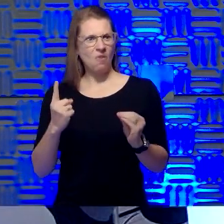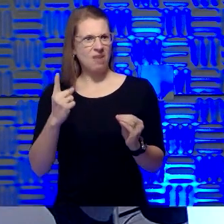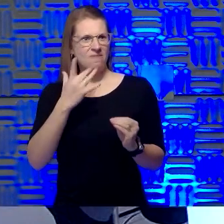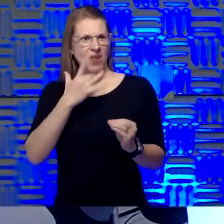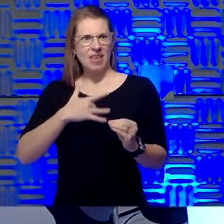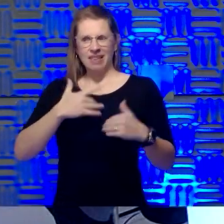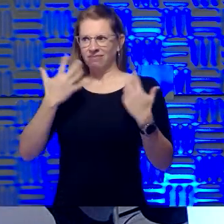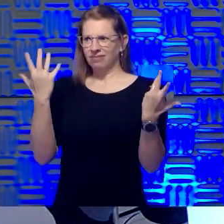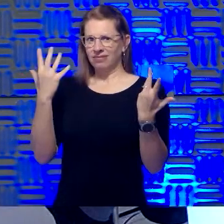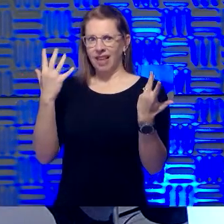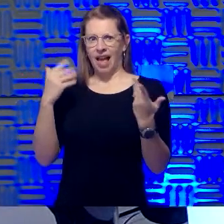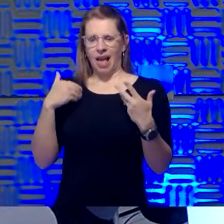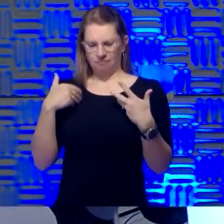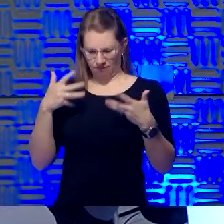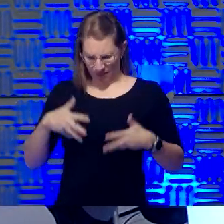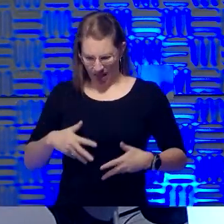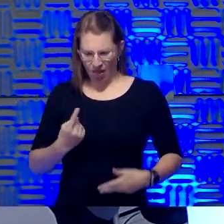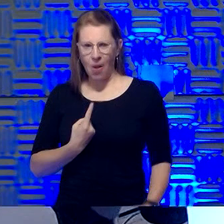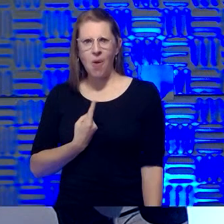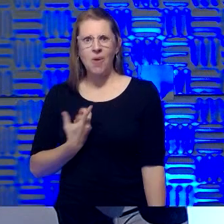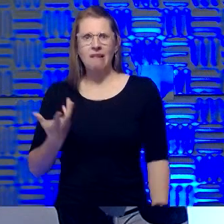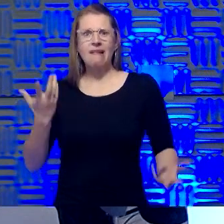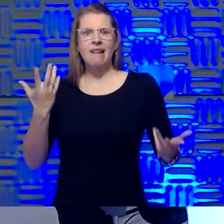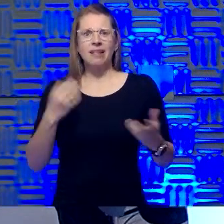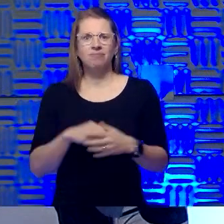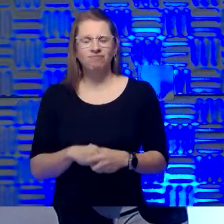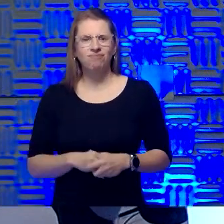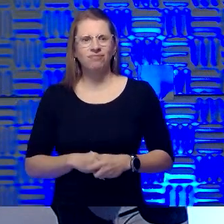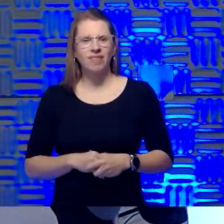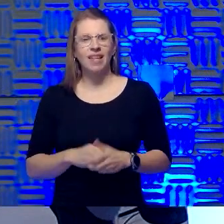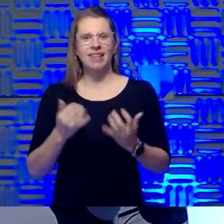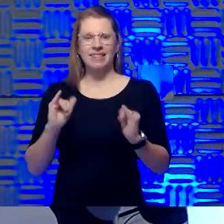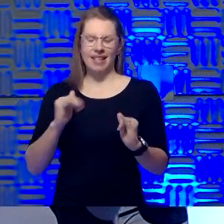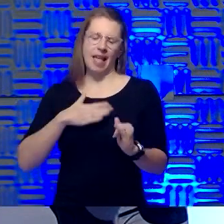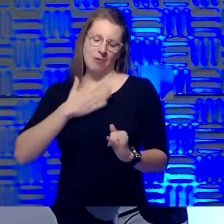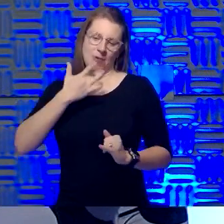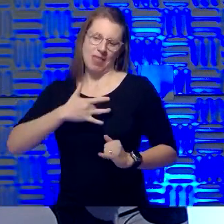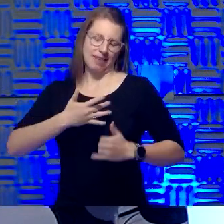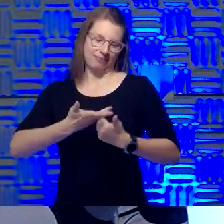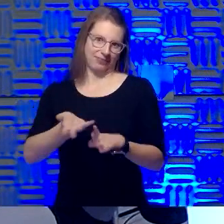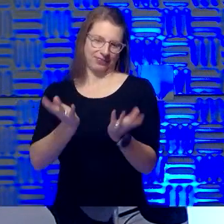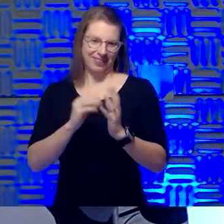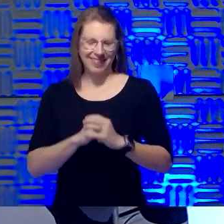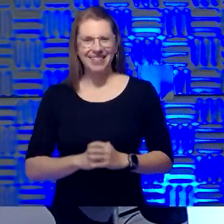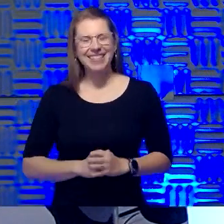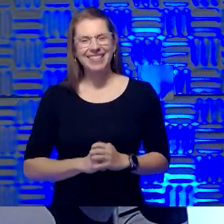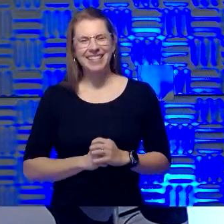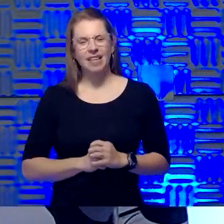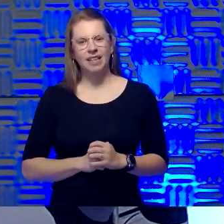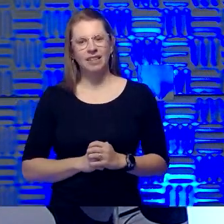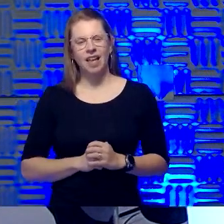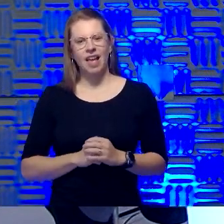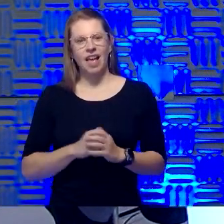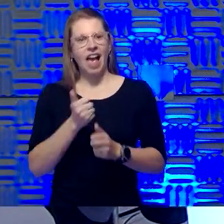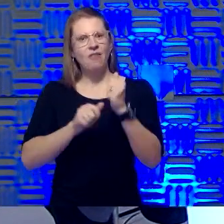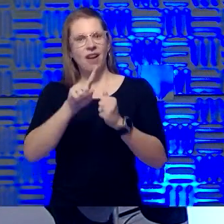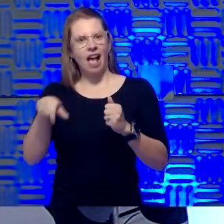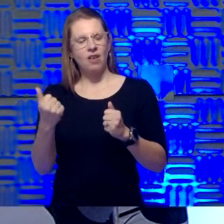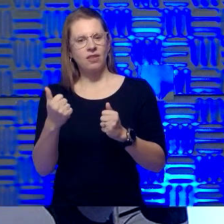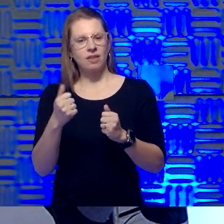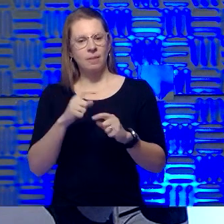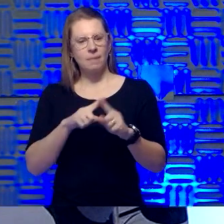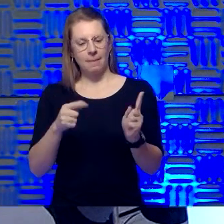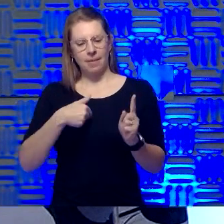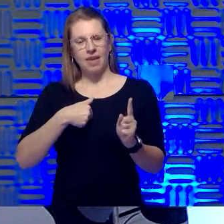birthday it is. I'm just a little left out. Still not going to get a happy birthday song. No, nobody's going to get a happy birthday song from me. I'm banned from